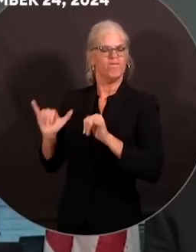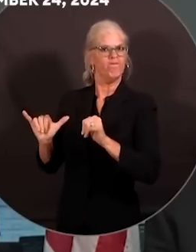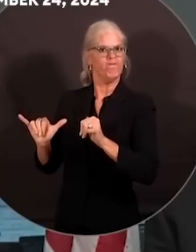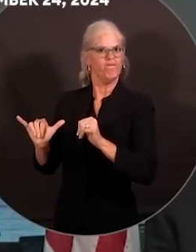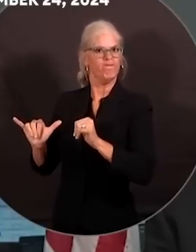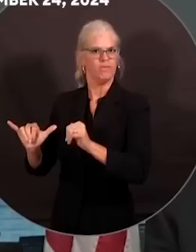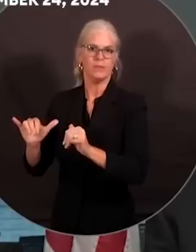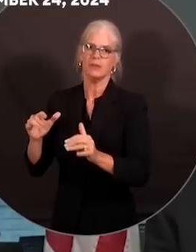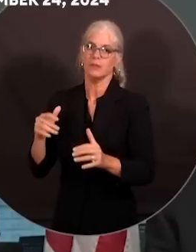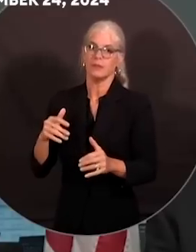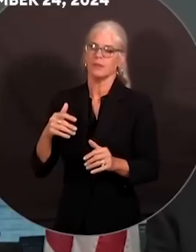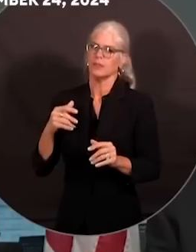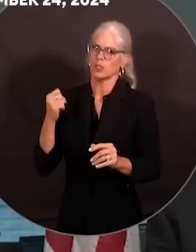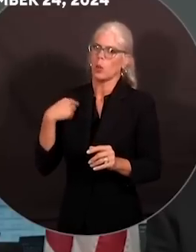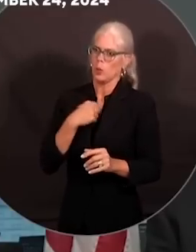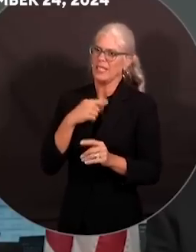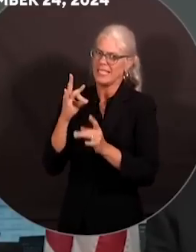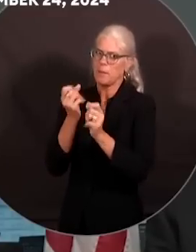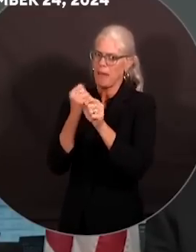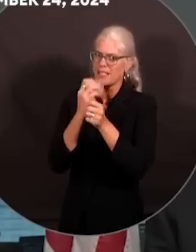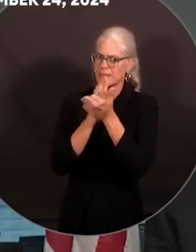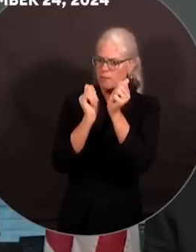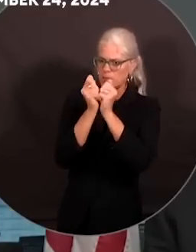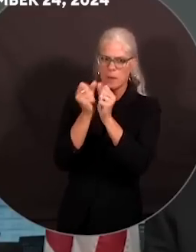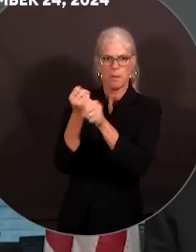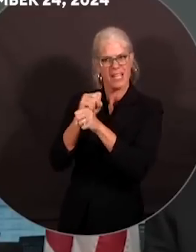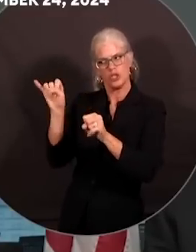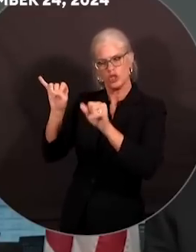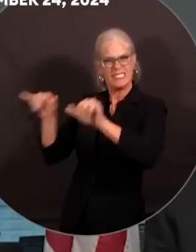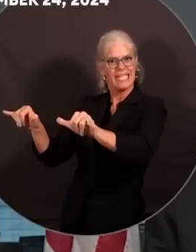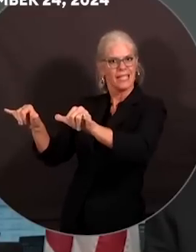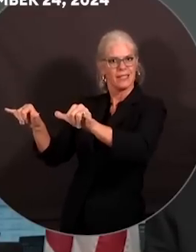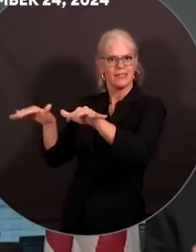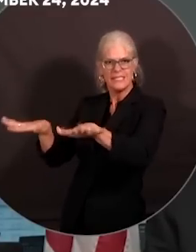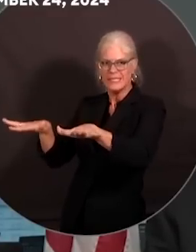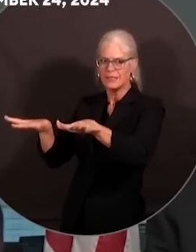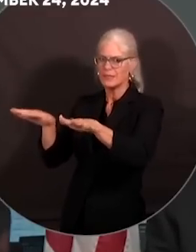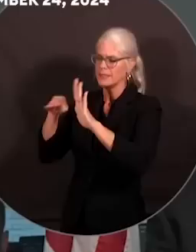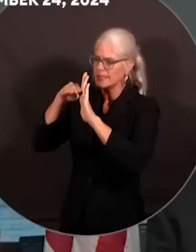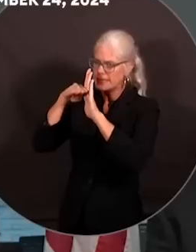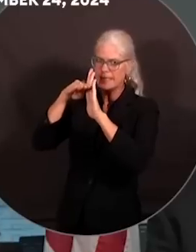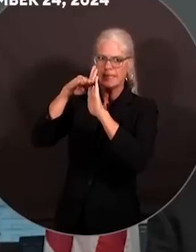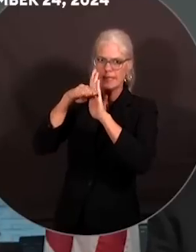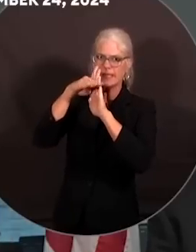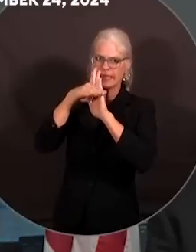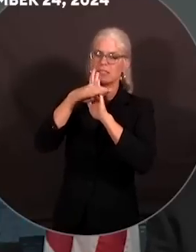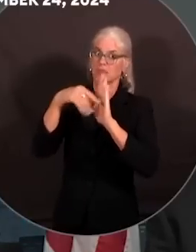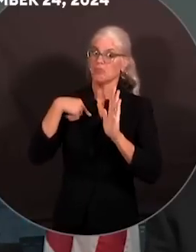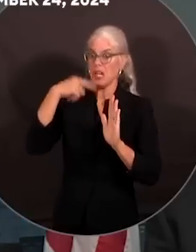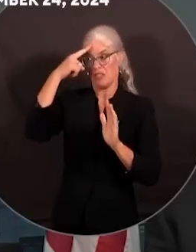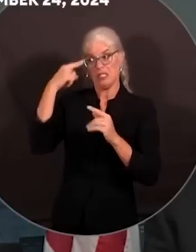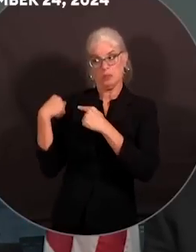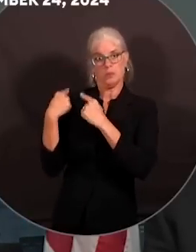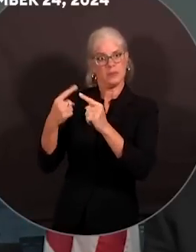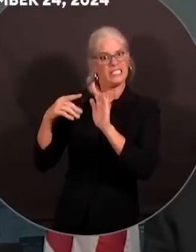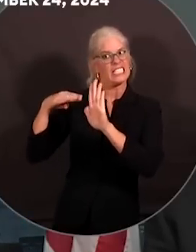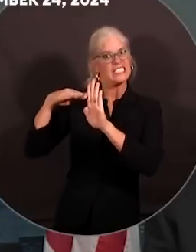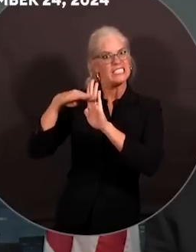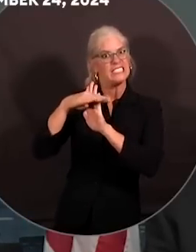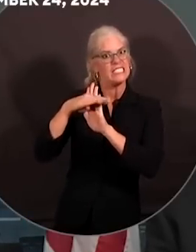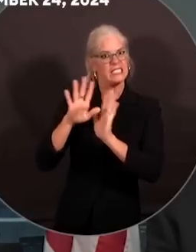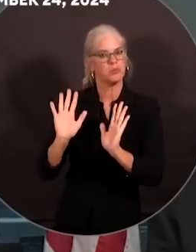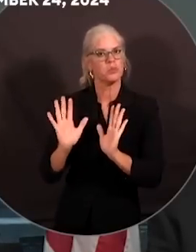half ago that put us more in line with how these markets function in other states. And I think that's been attractive. But I think it's also the fact